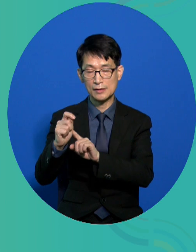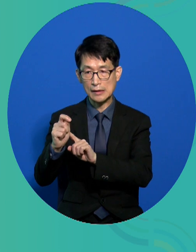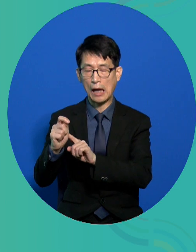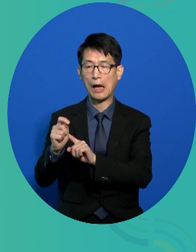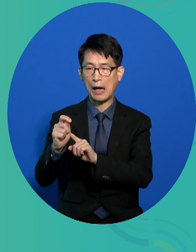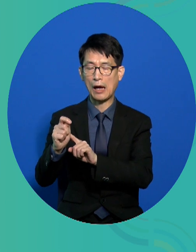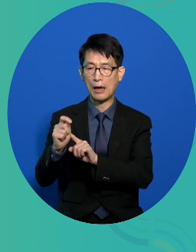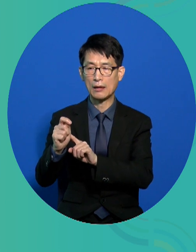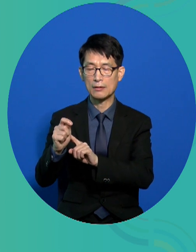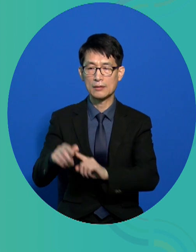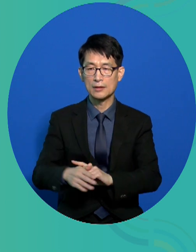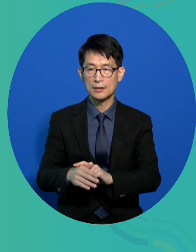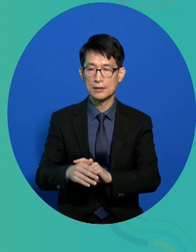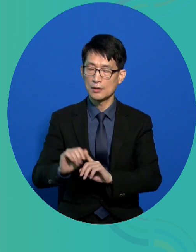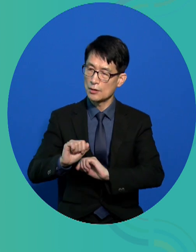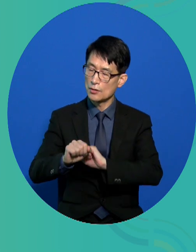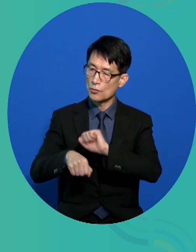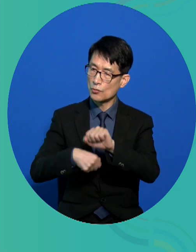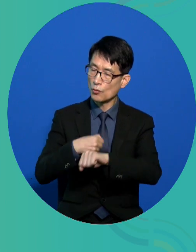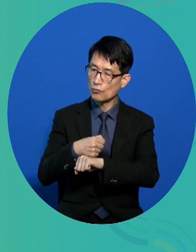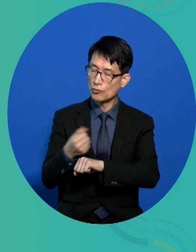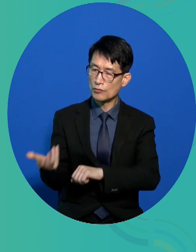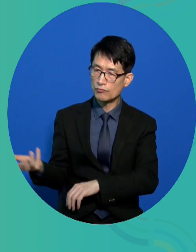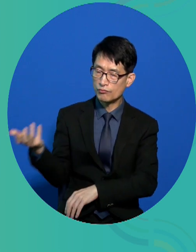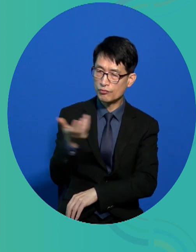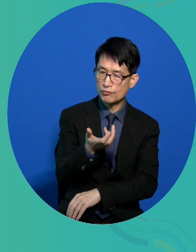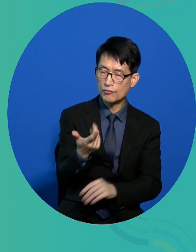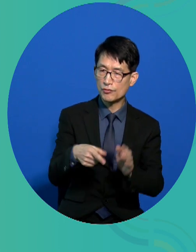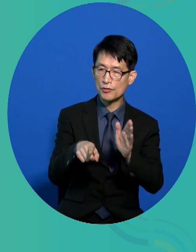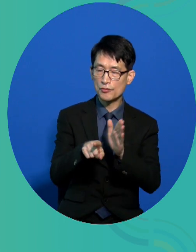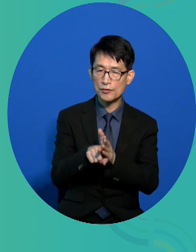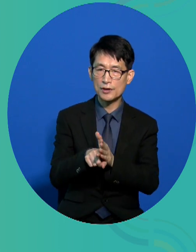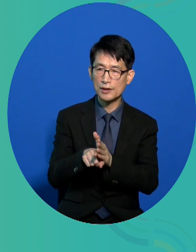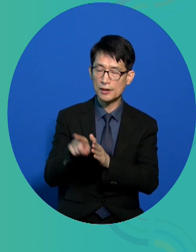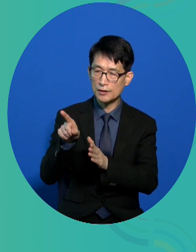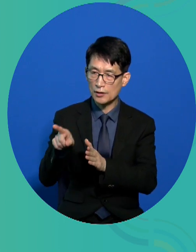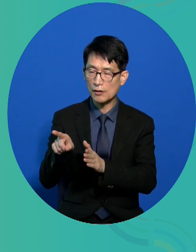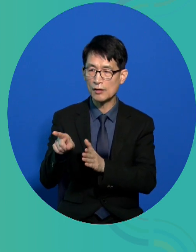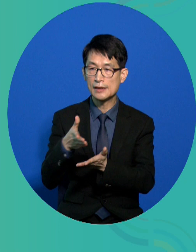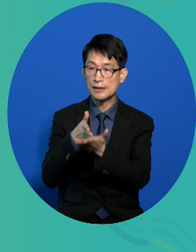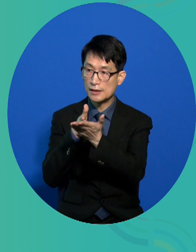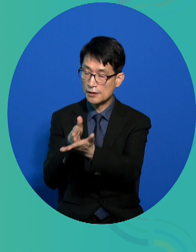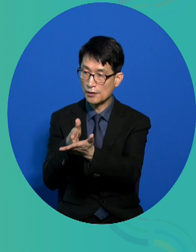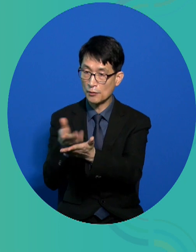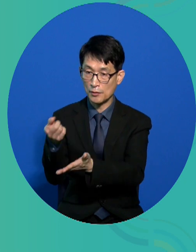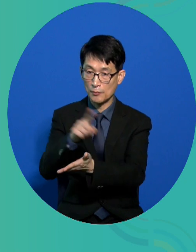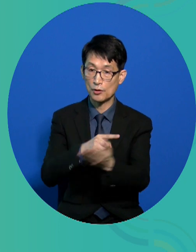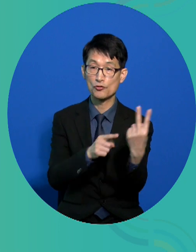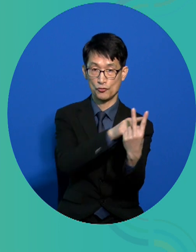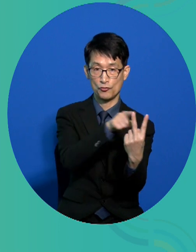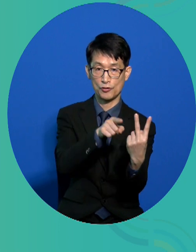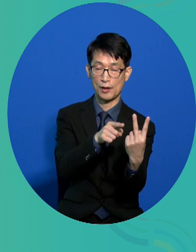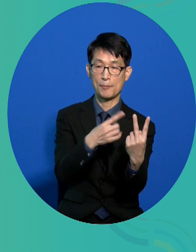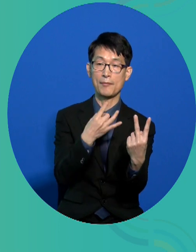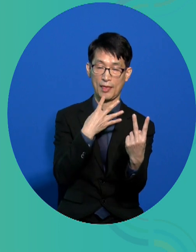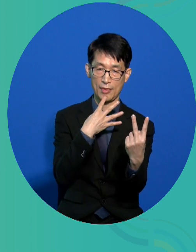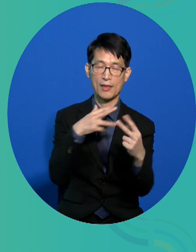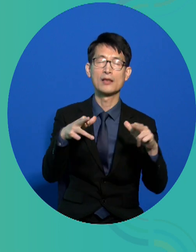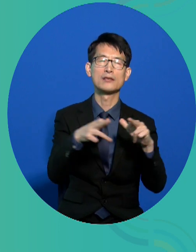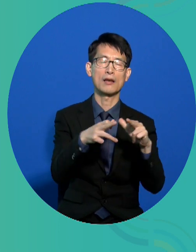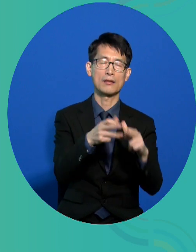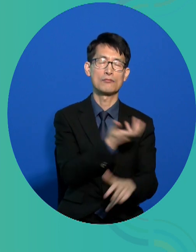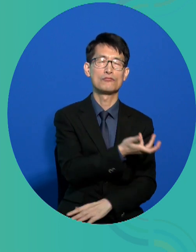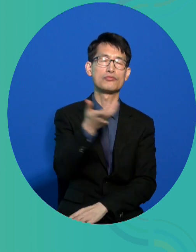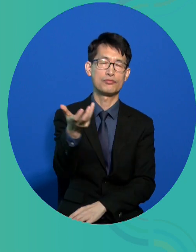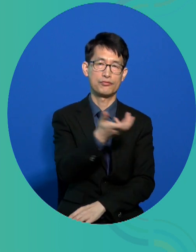mobility service. And after we reported this to the local government, we began the service. And we were able